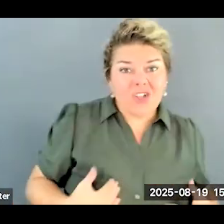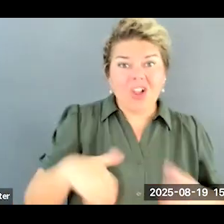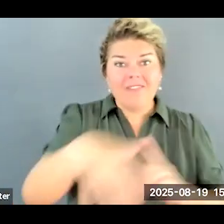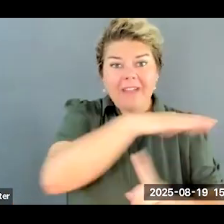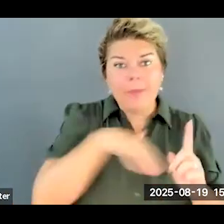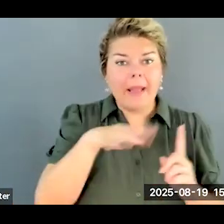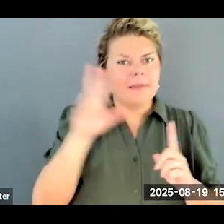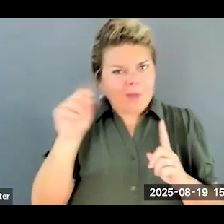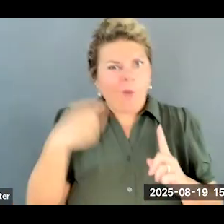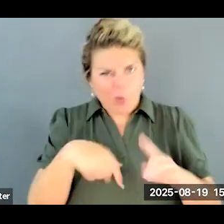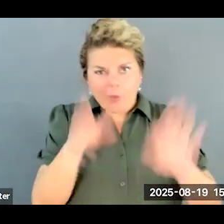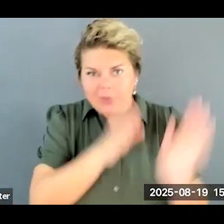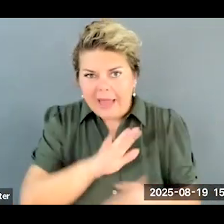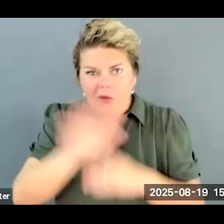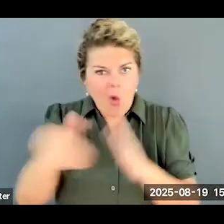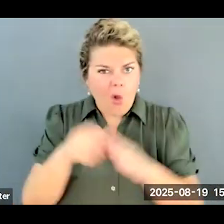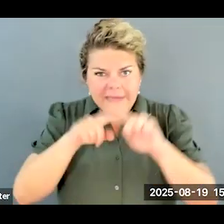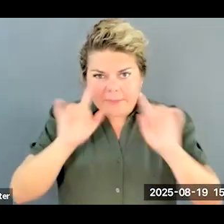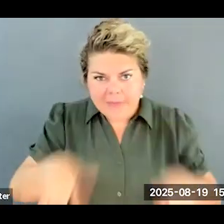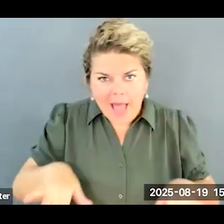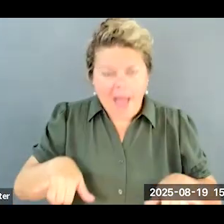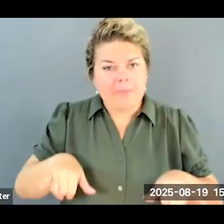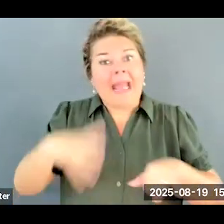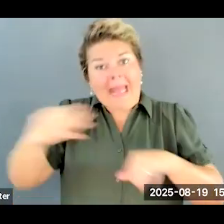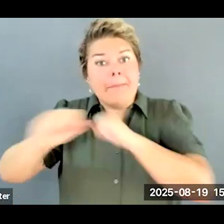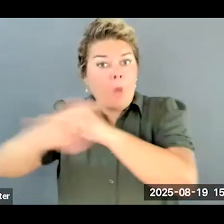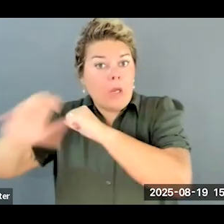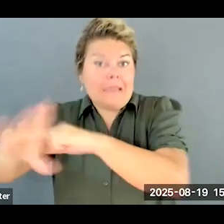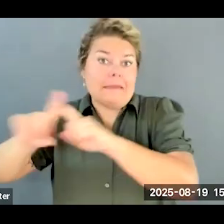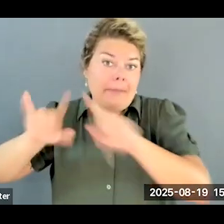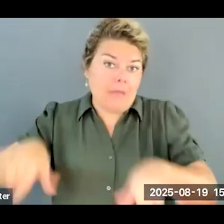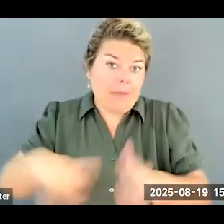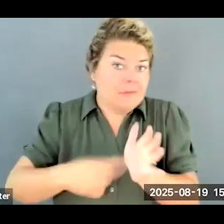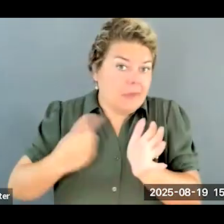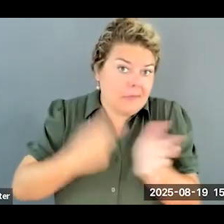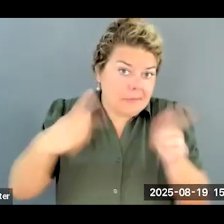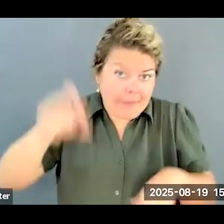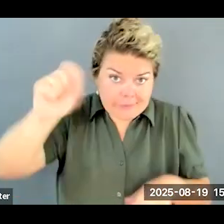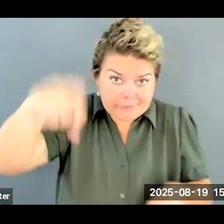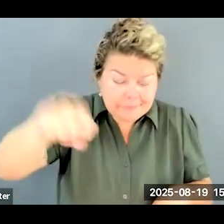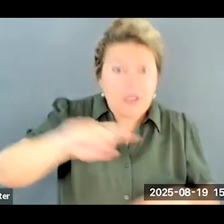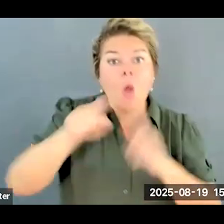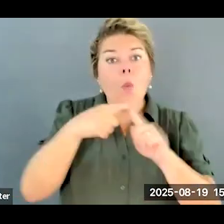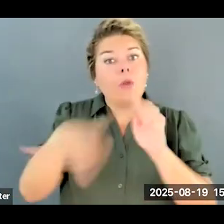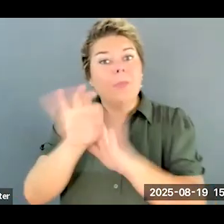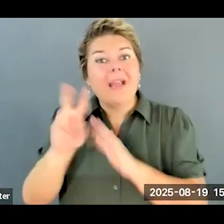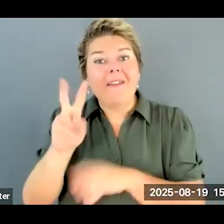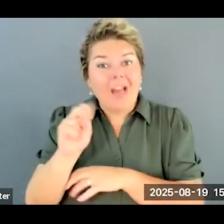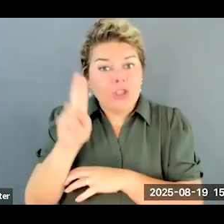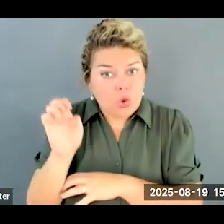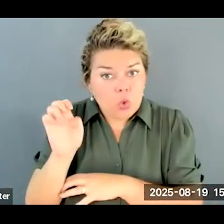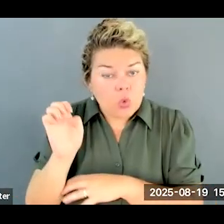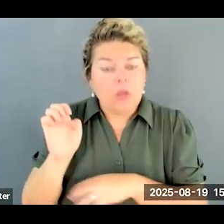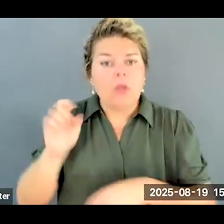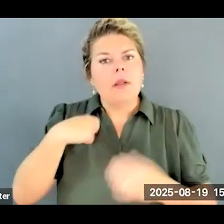what this event's going to look like, and we're marketing it simultaneously. So when you're selecting an event venue, it's recommended